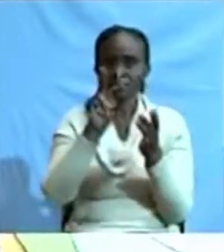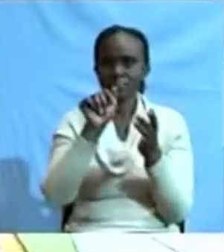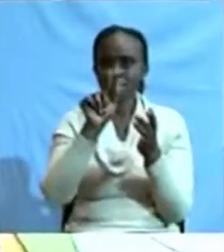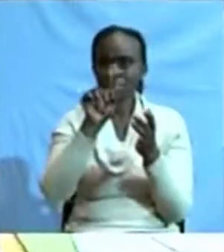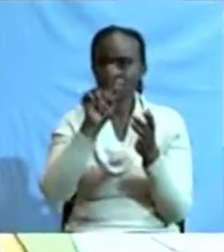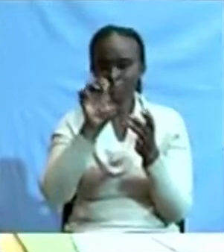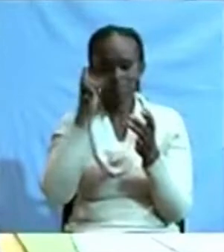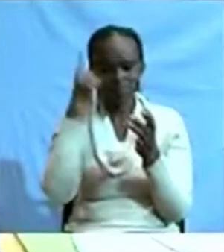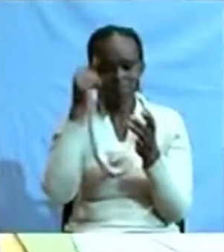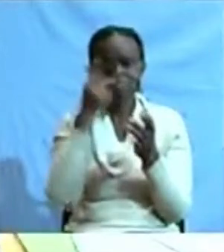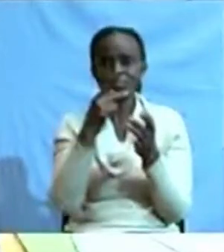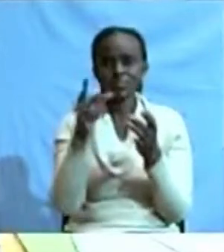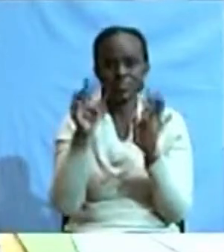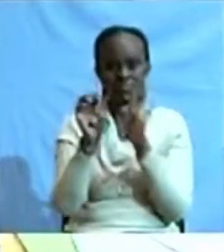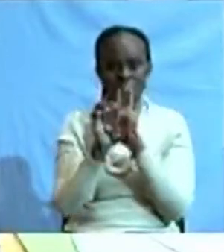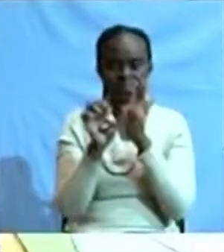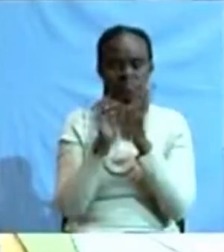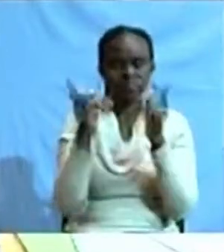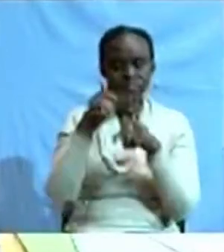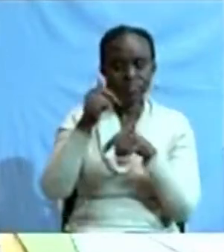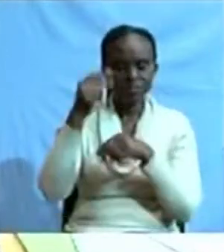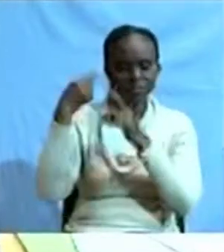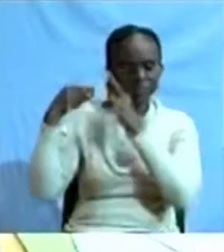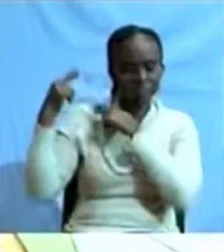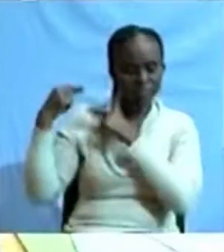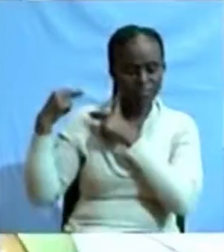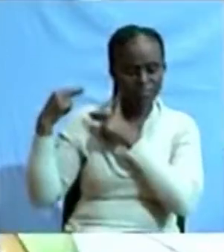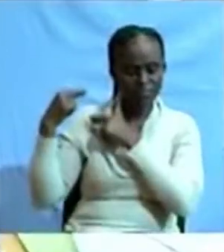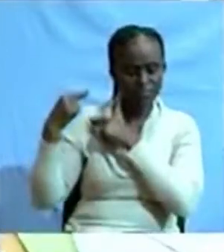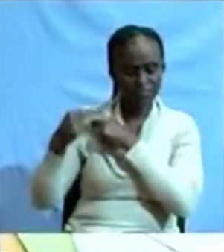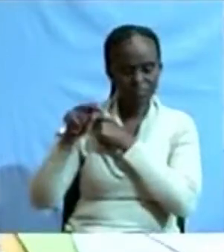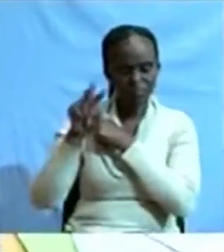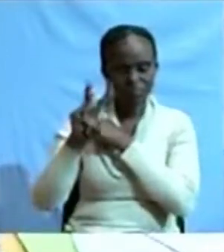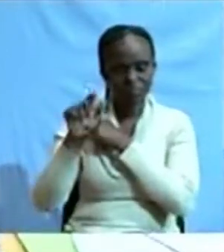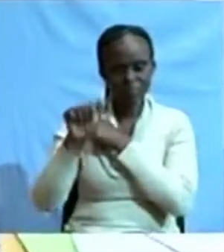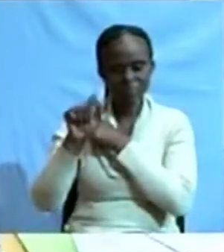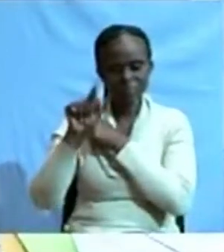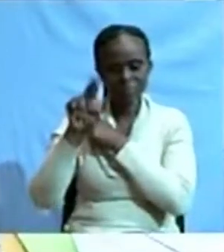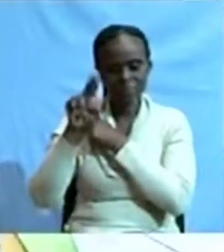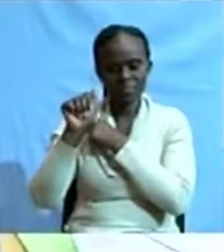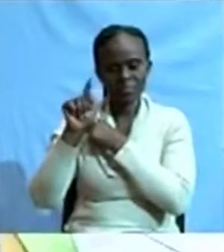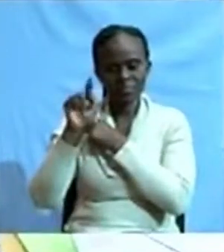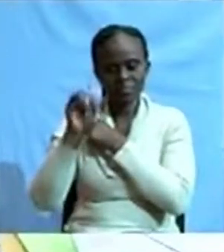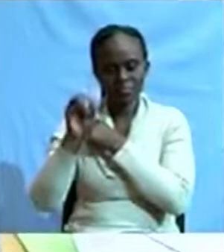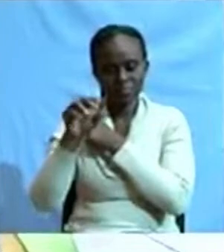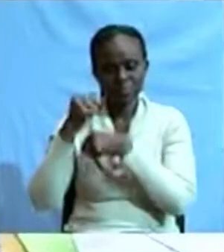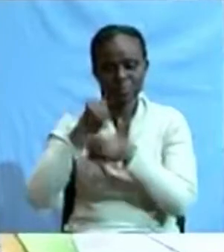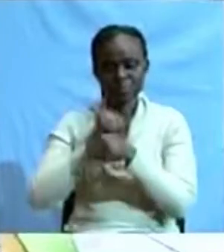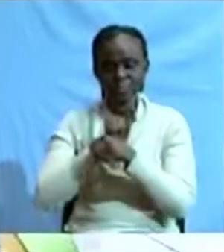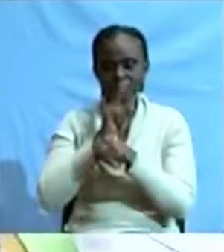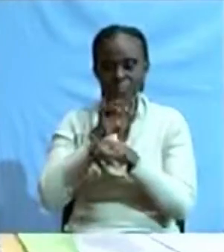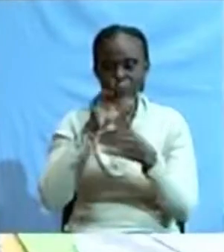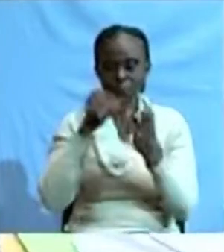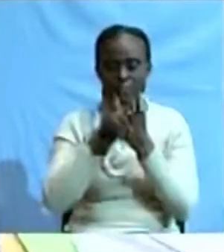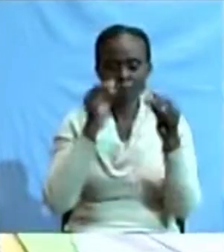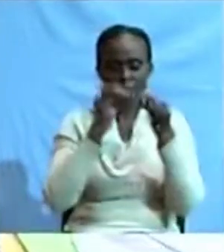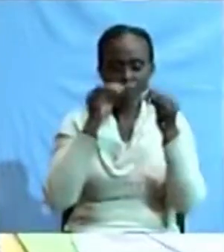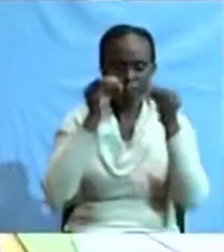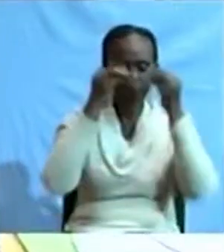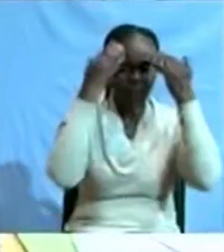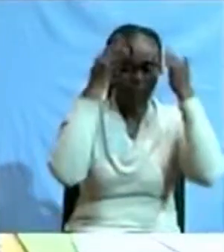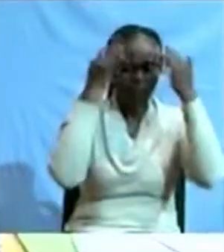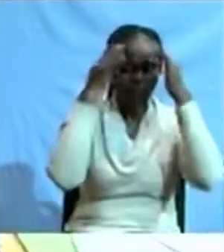the properties, like when we do the review of the valuation roll, we'll make sure that we'll do a lot of sensitization to